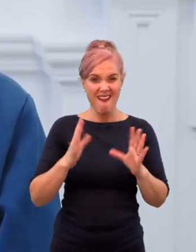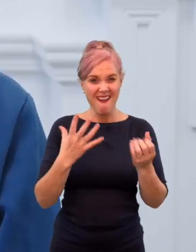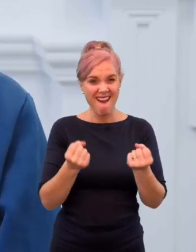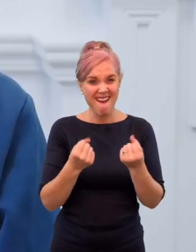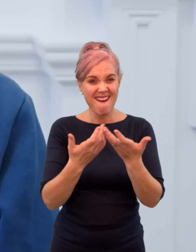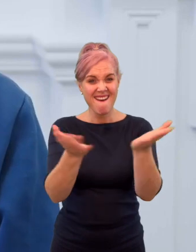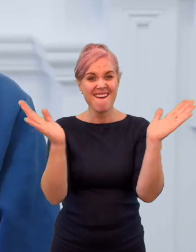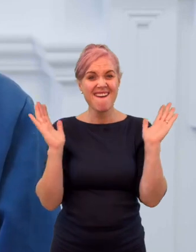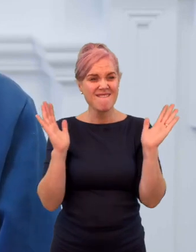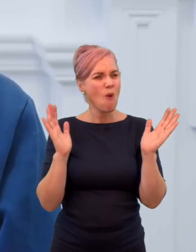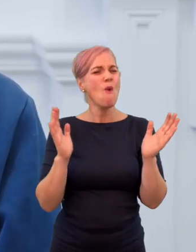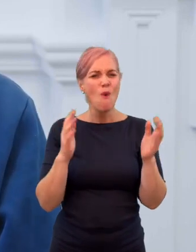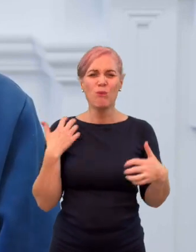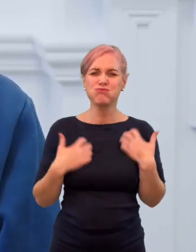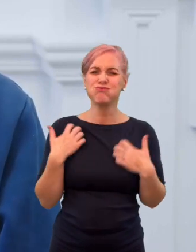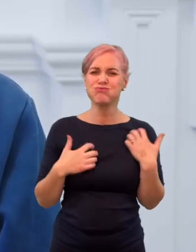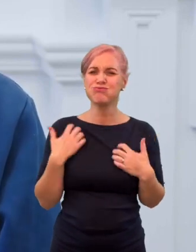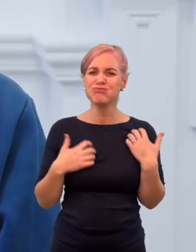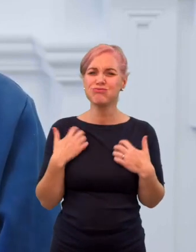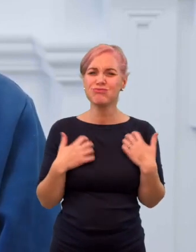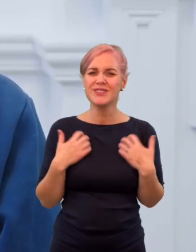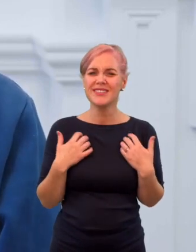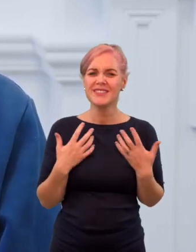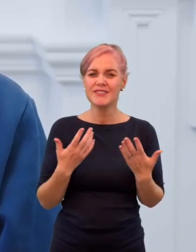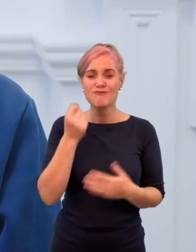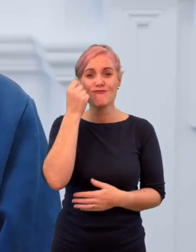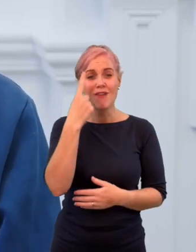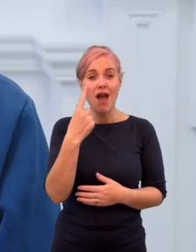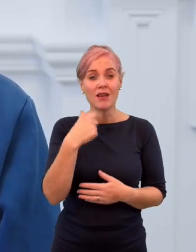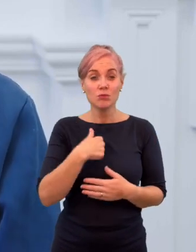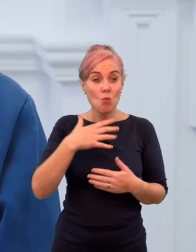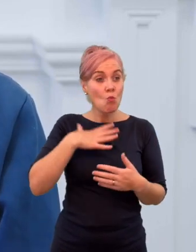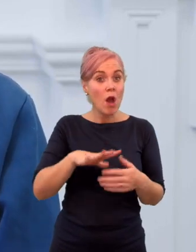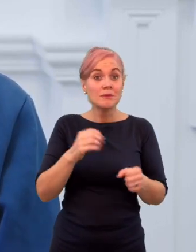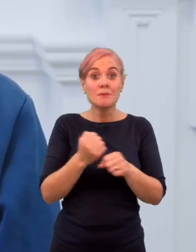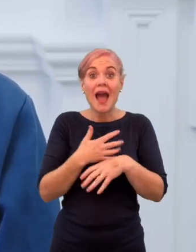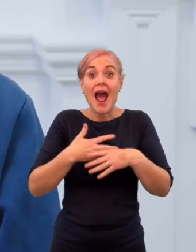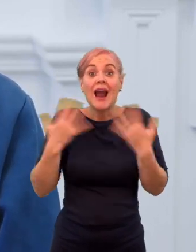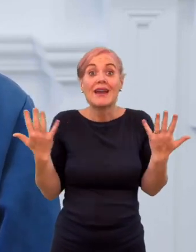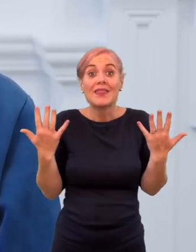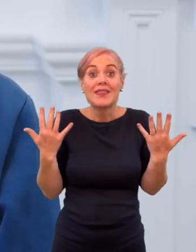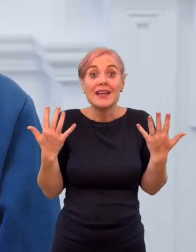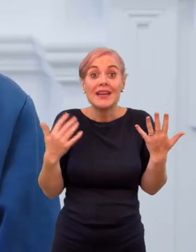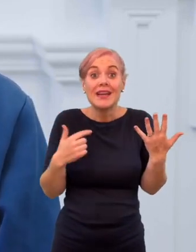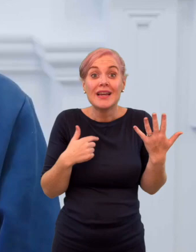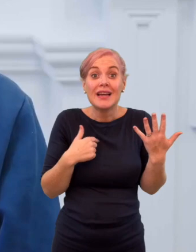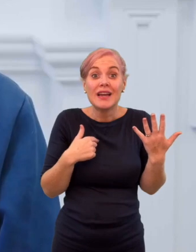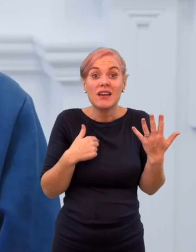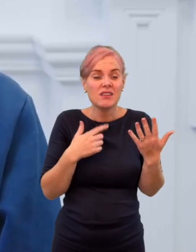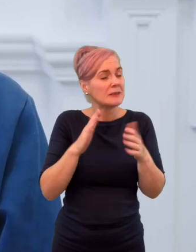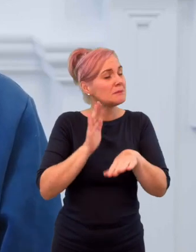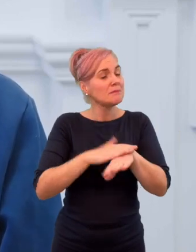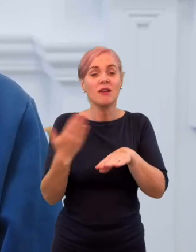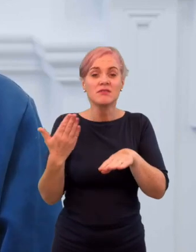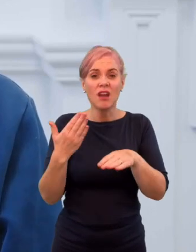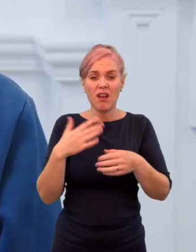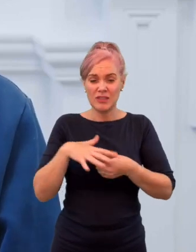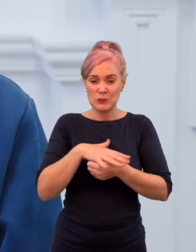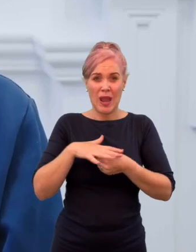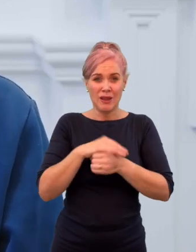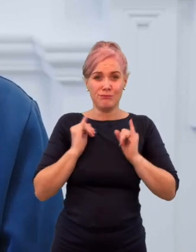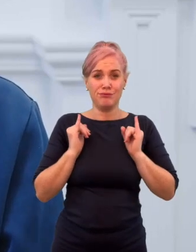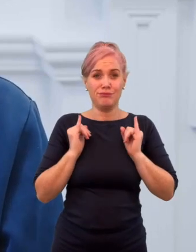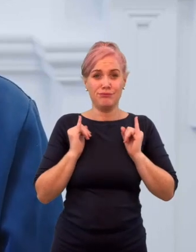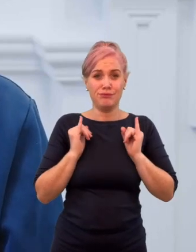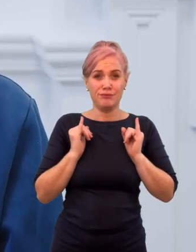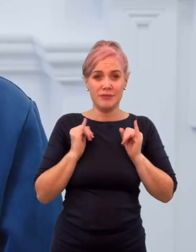there's more to life than just this. And so that's what motivates her. And she realizes if she wants to be anything, she has